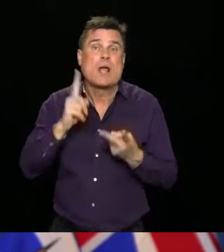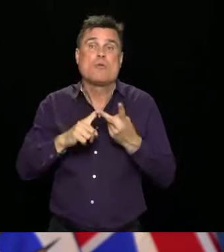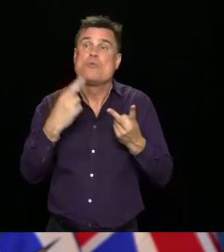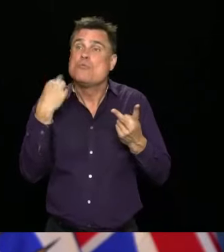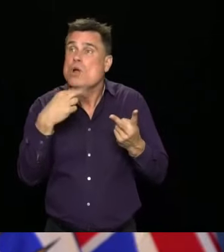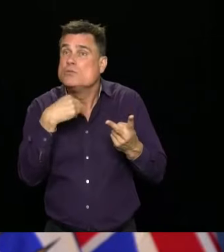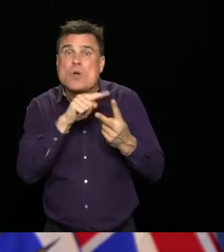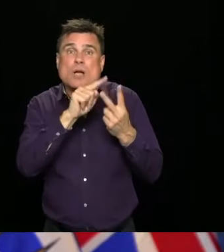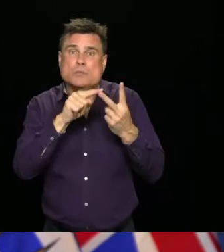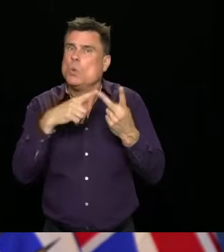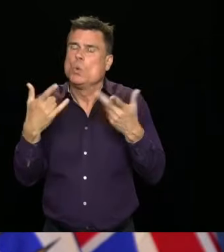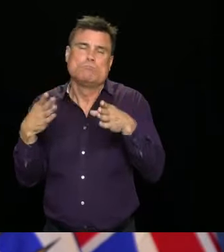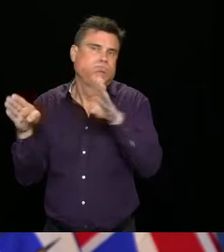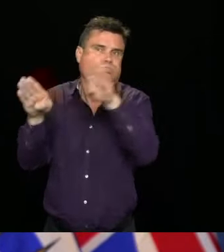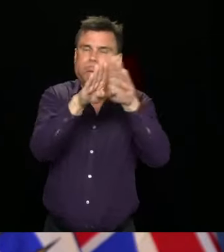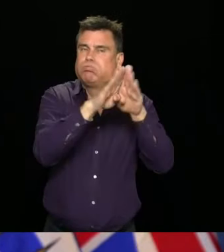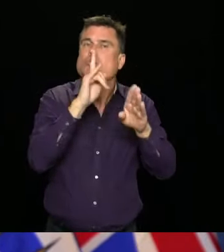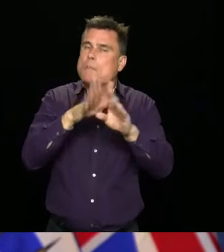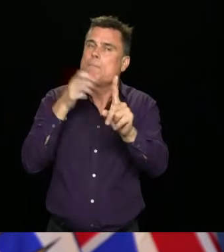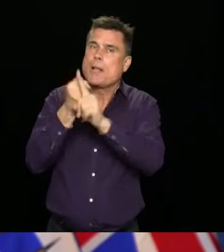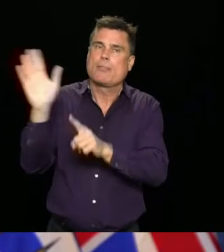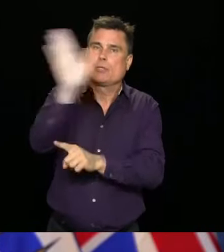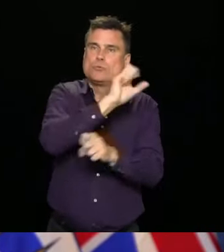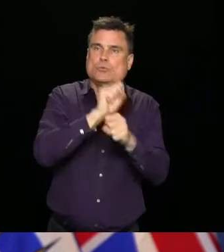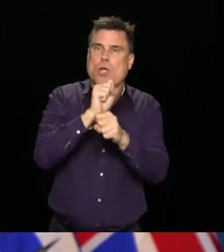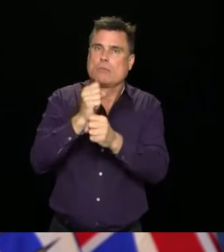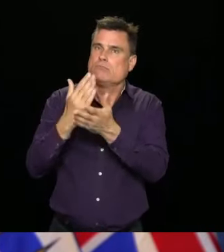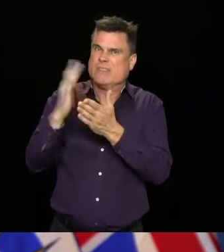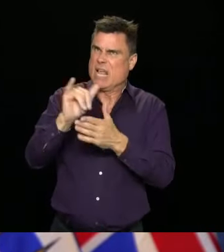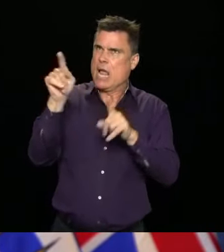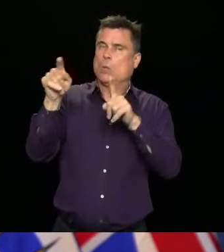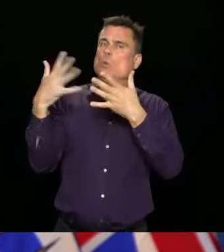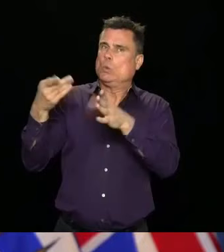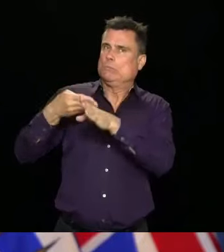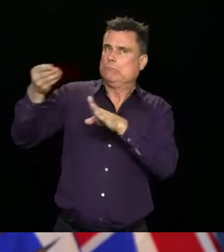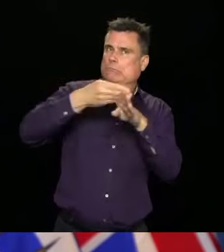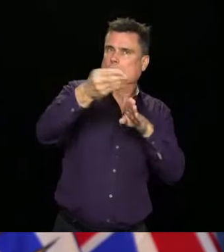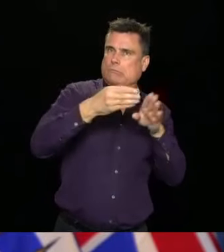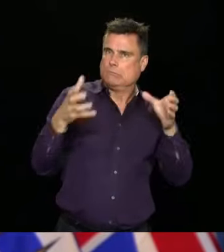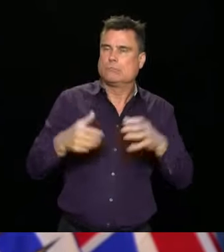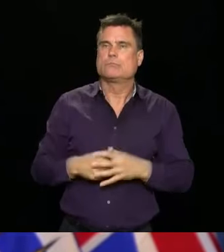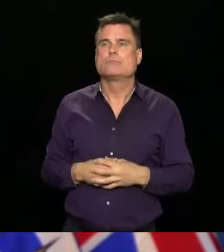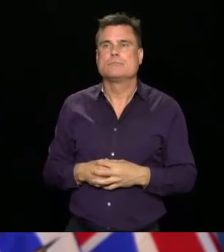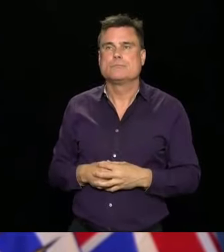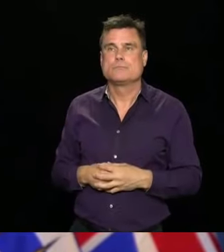discussion as we move in to recovery as well. Those are all the questions we have for today. Thank you.